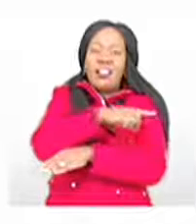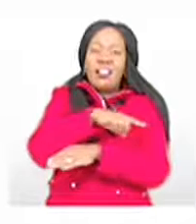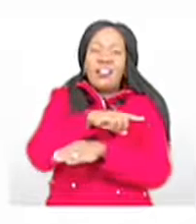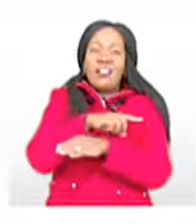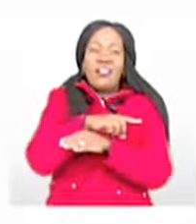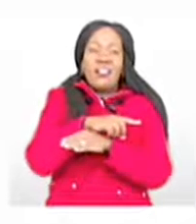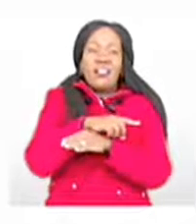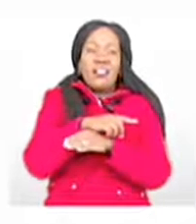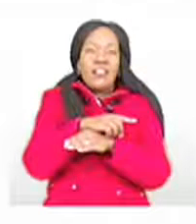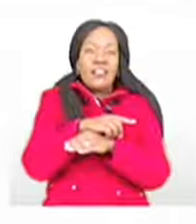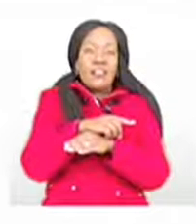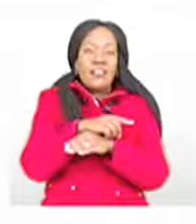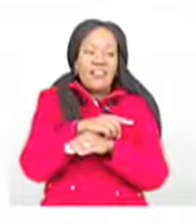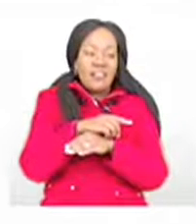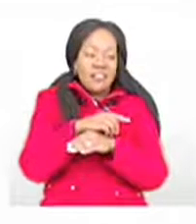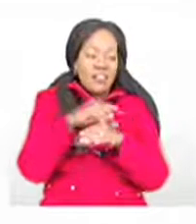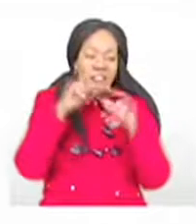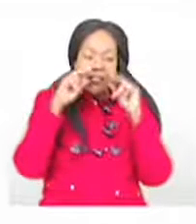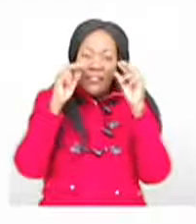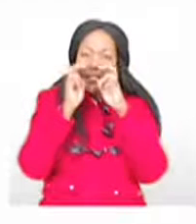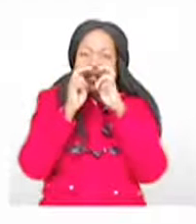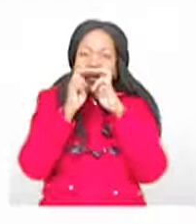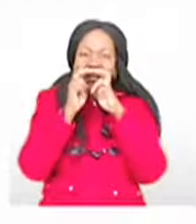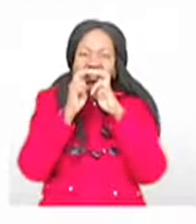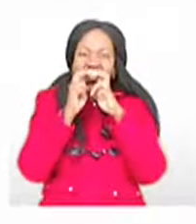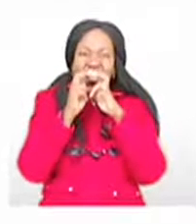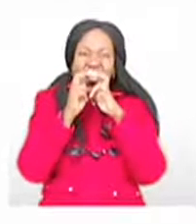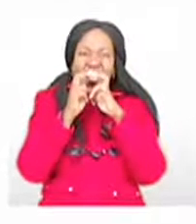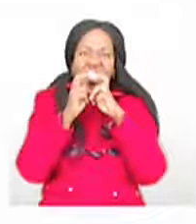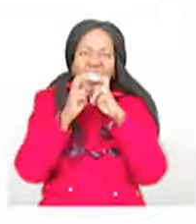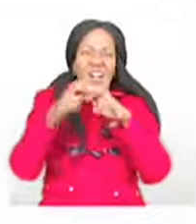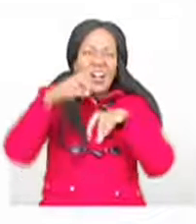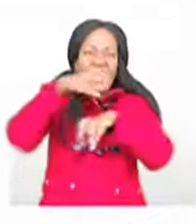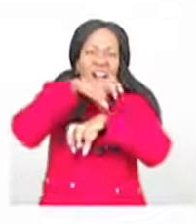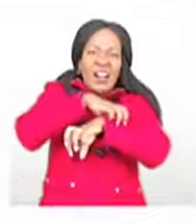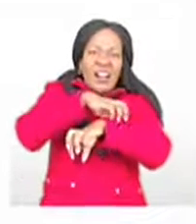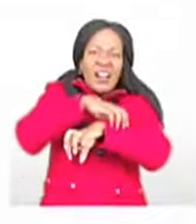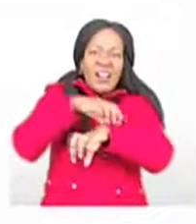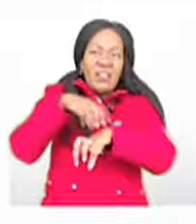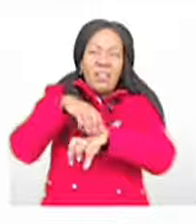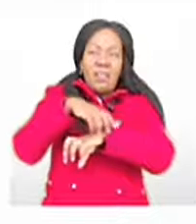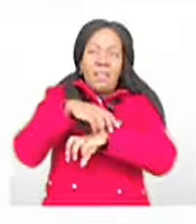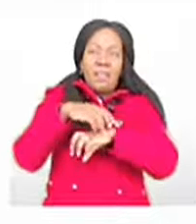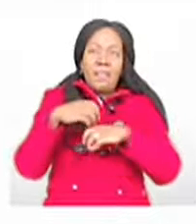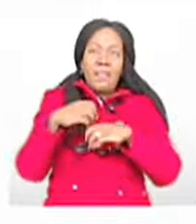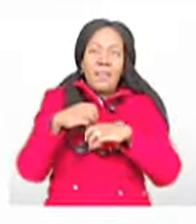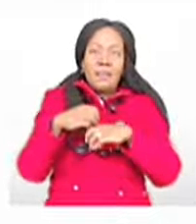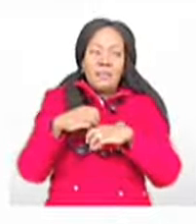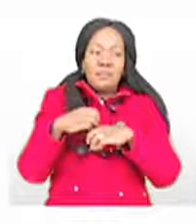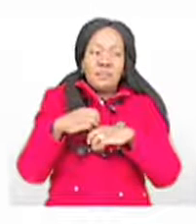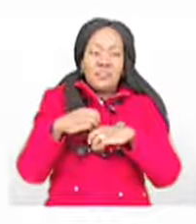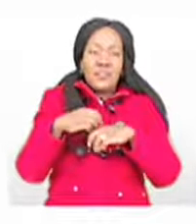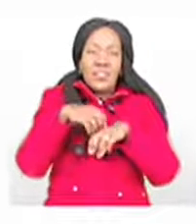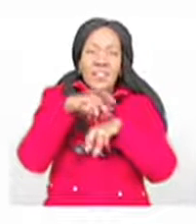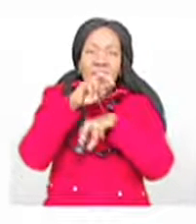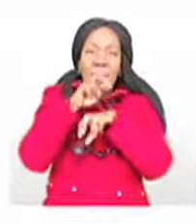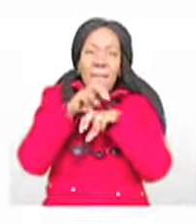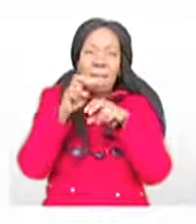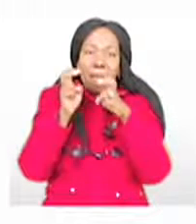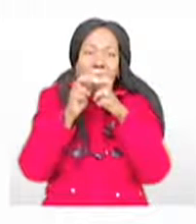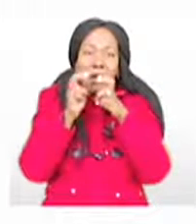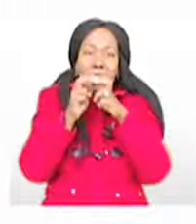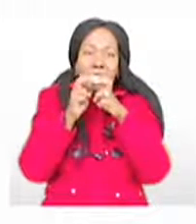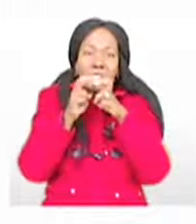And where is the head and the body of the mouse? The mouse